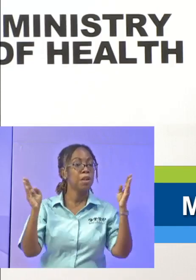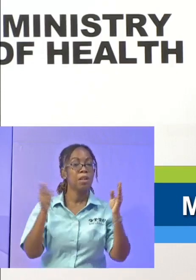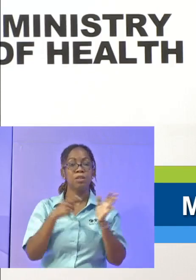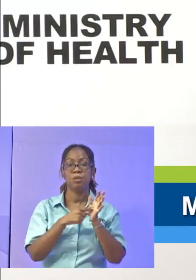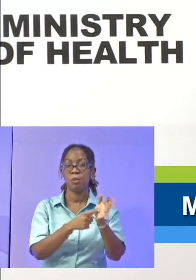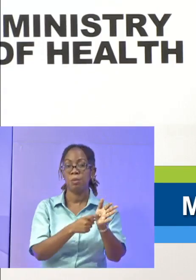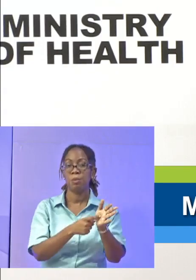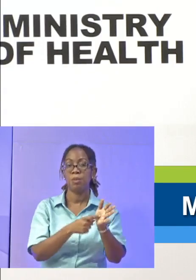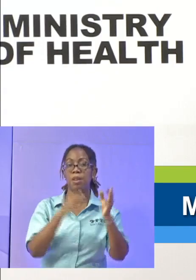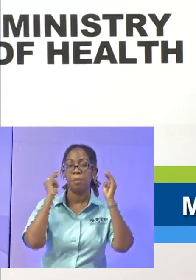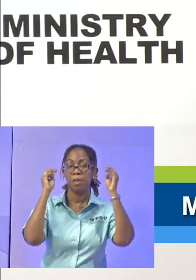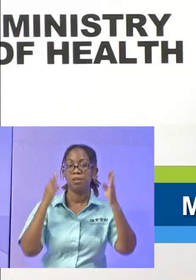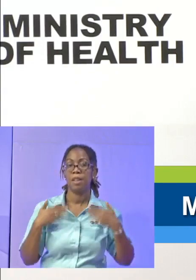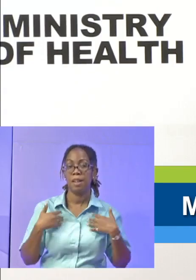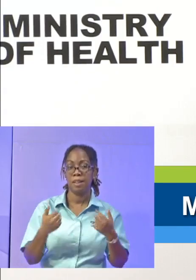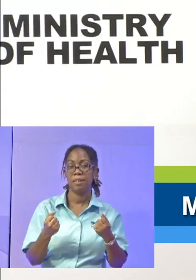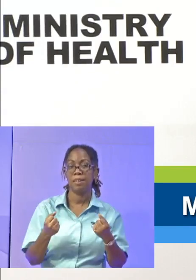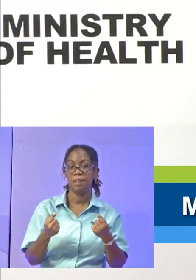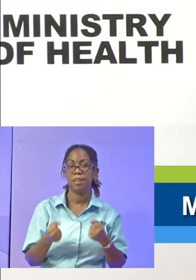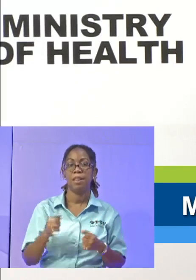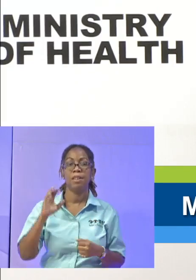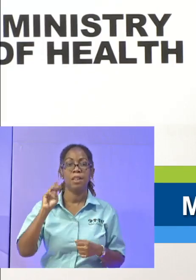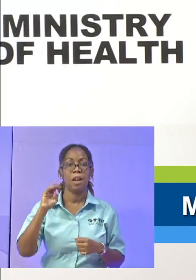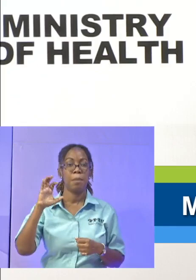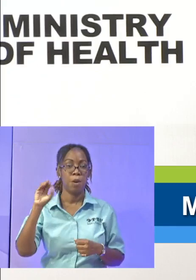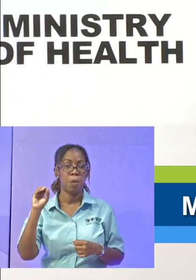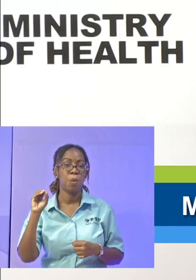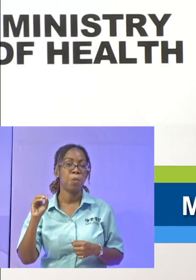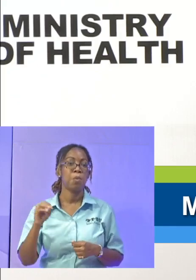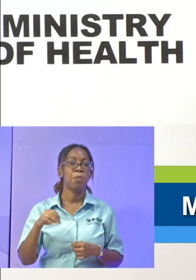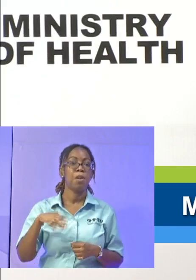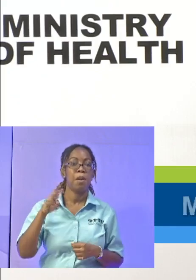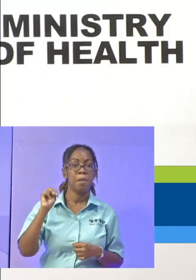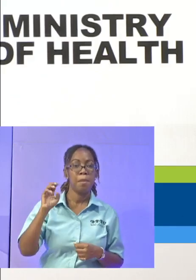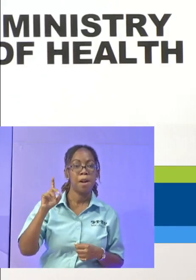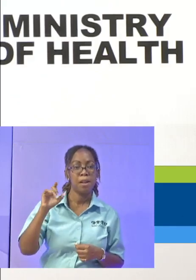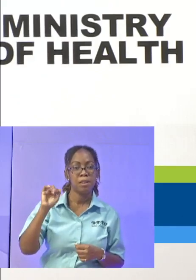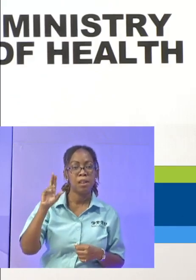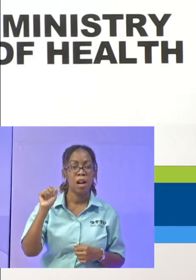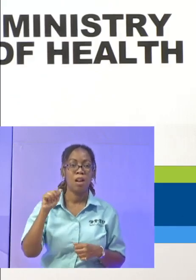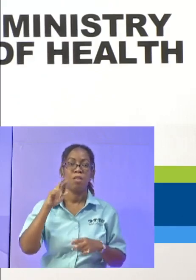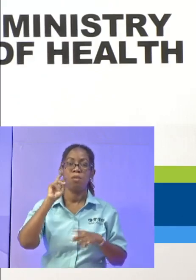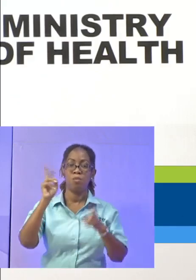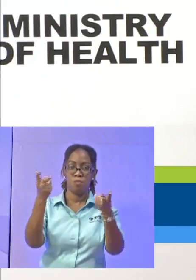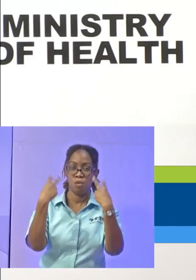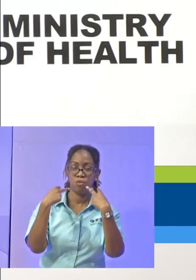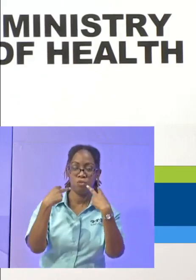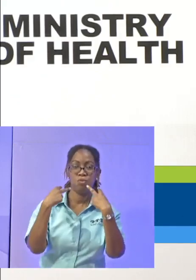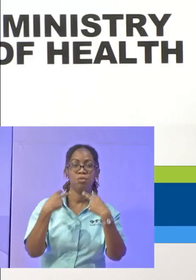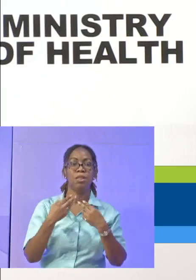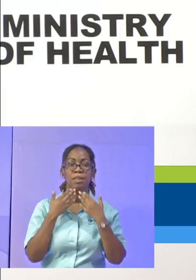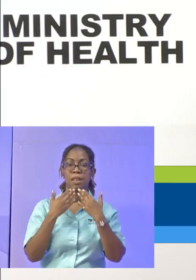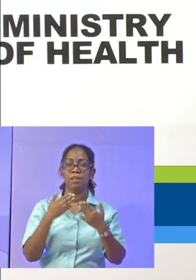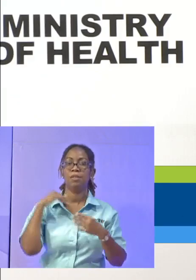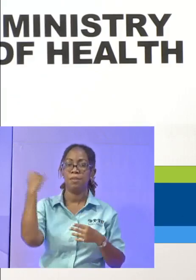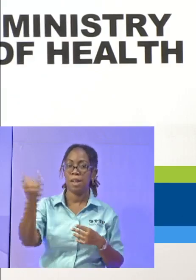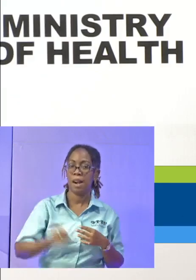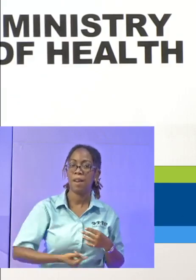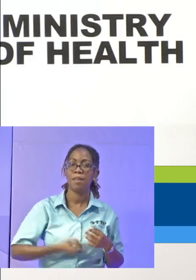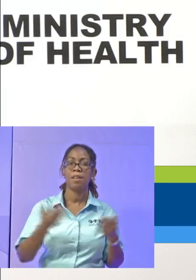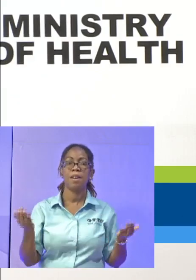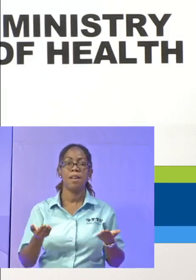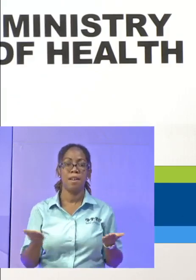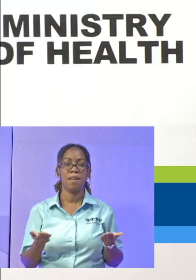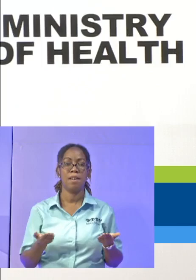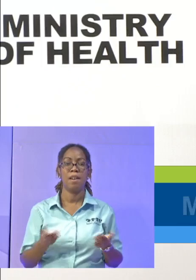Singh, Dr. Parasram, members of the media, and the listening and viewing public. Thank you for inviting CARFA here to share this. May I have